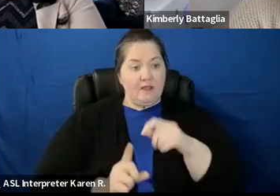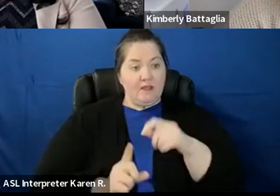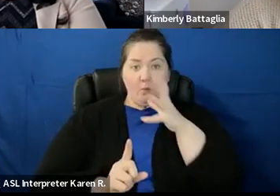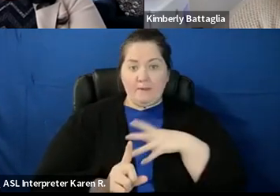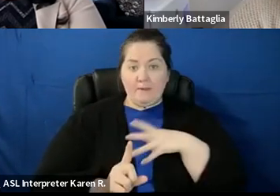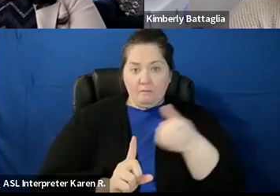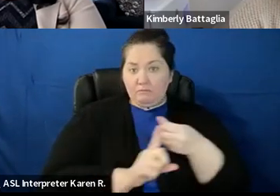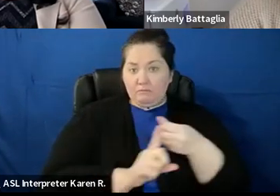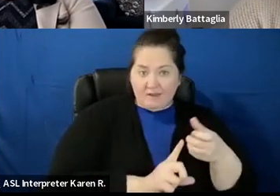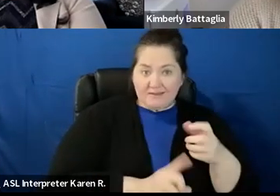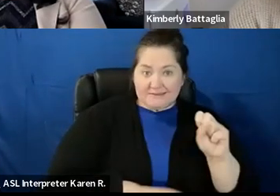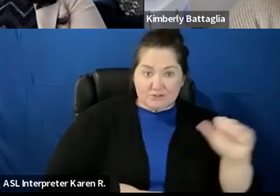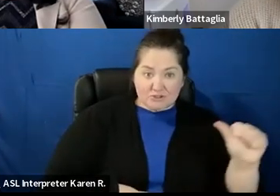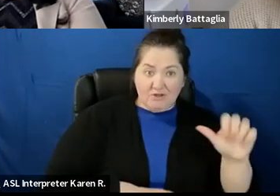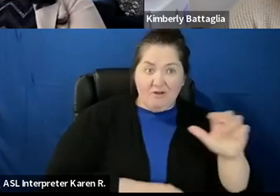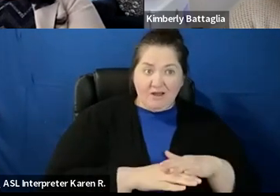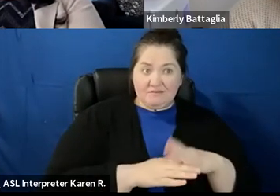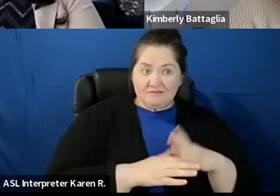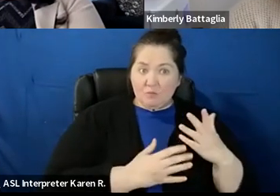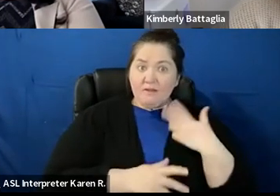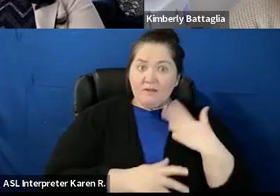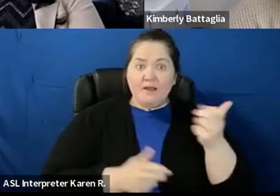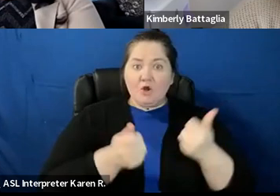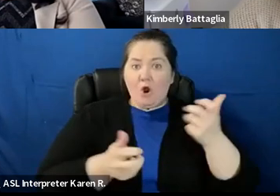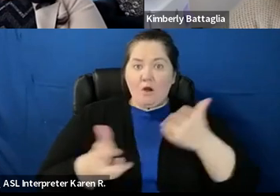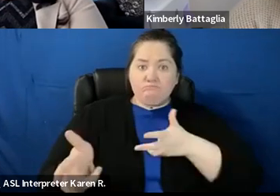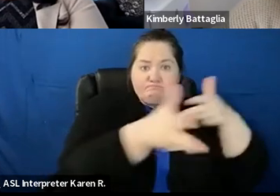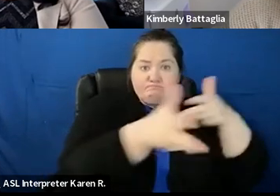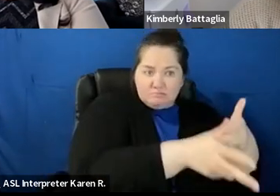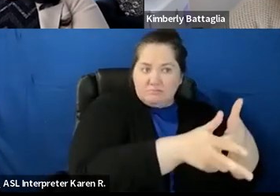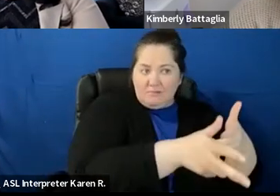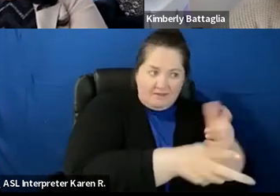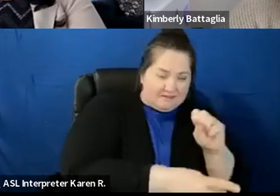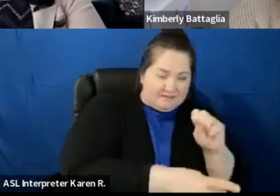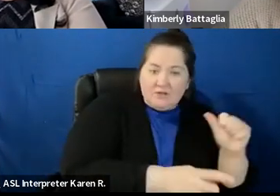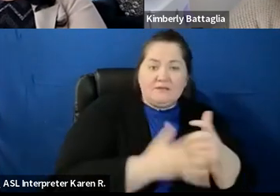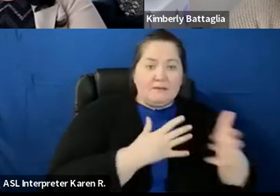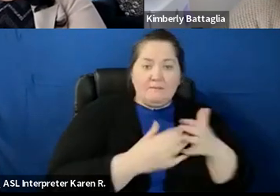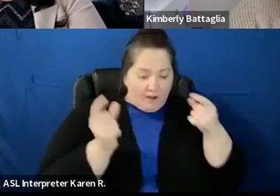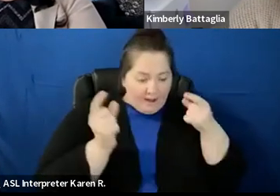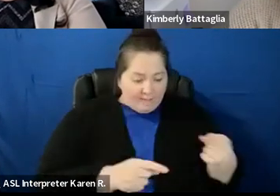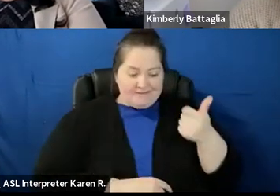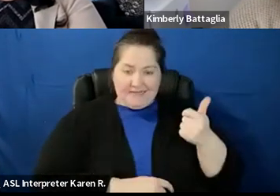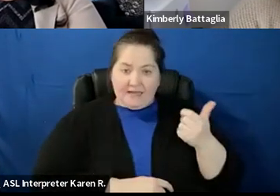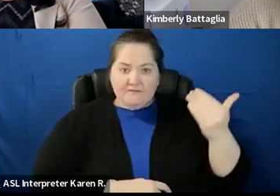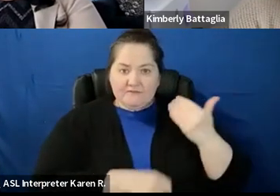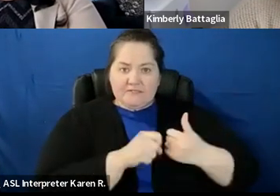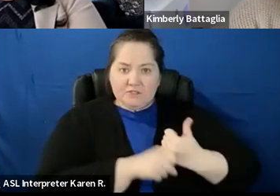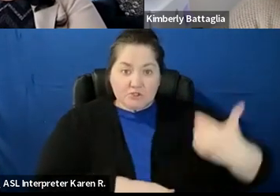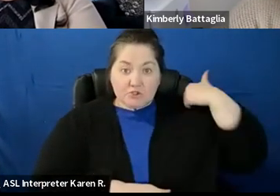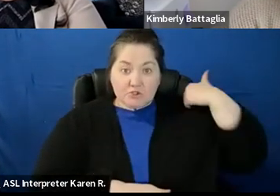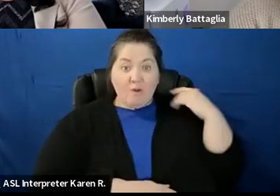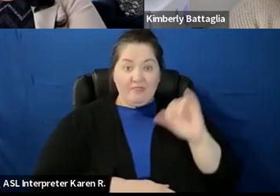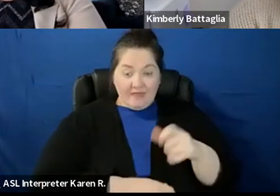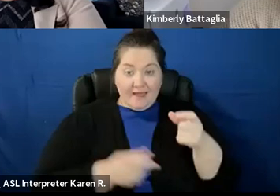sexually assaulting them on the side of the road. Right. Yeah, it happens. Even if that was 10, 15 years ago, those people are, all that kind of stuff, that